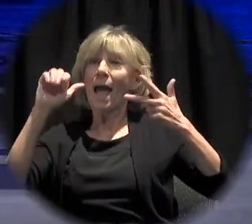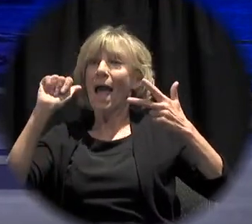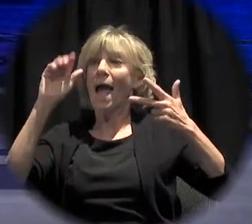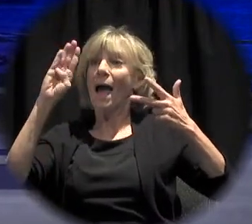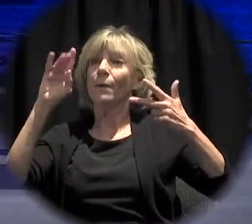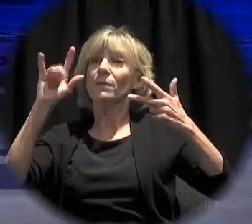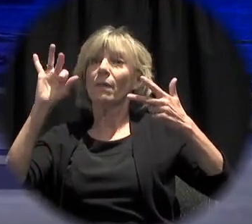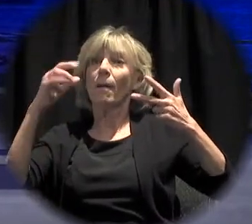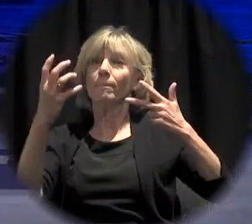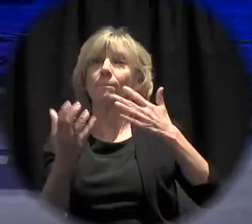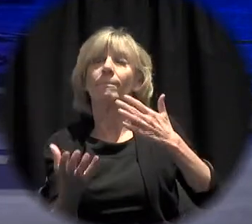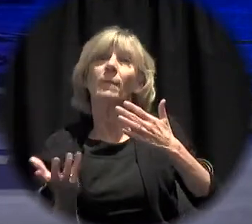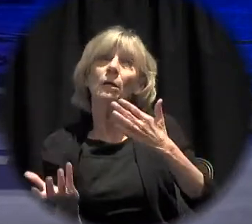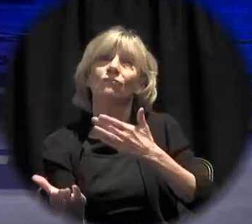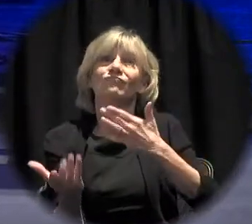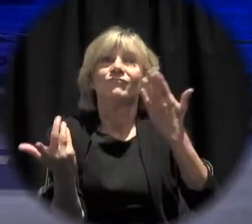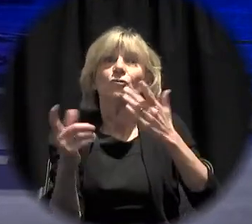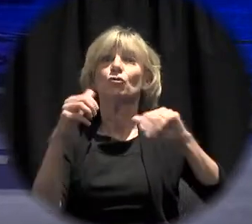your own house.